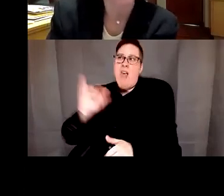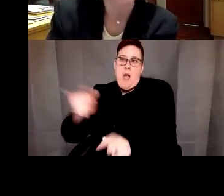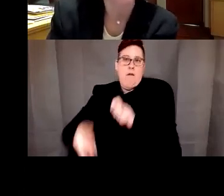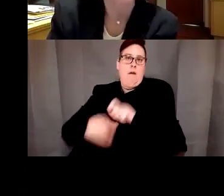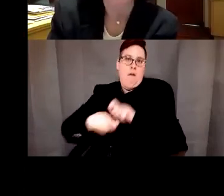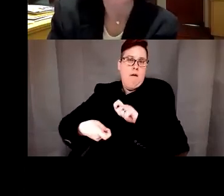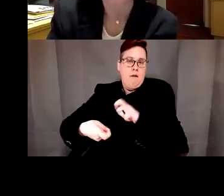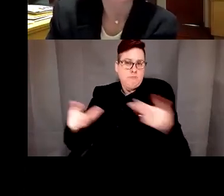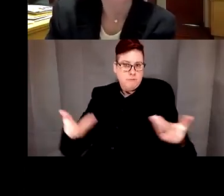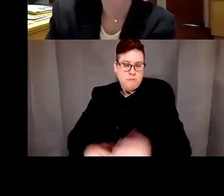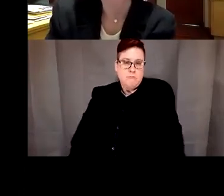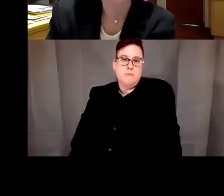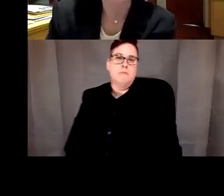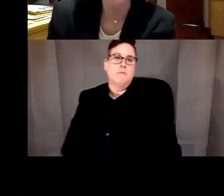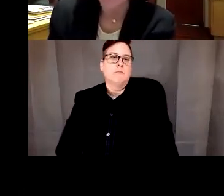retaliation.